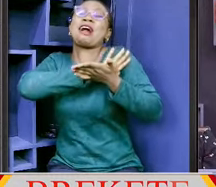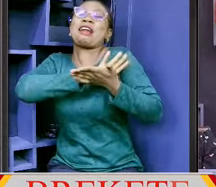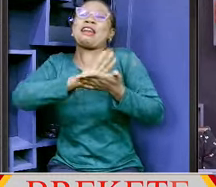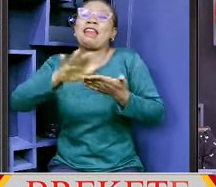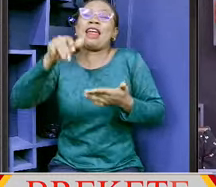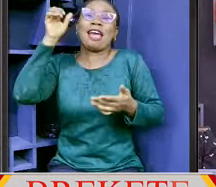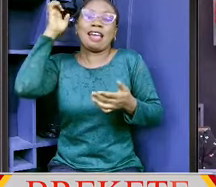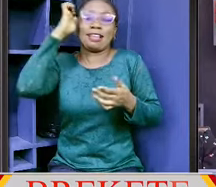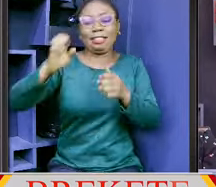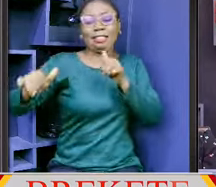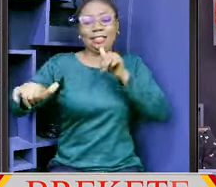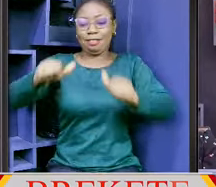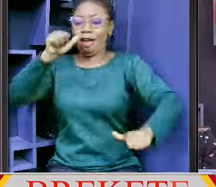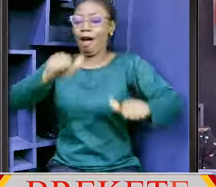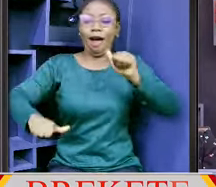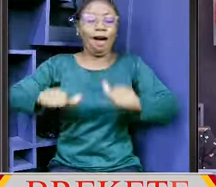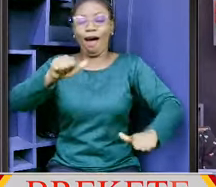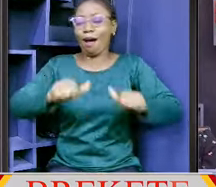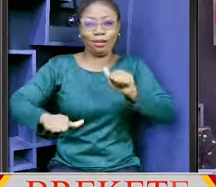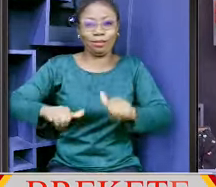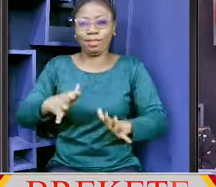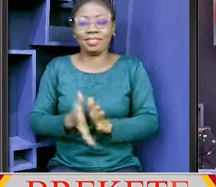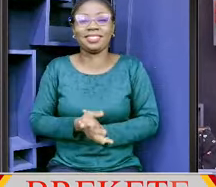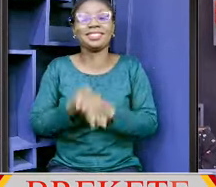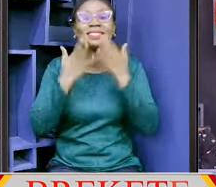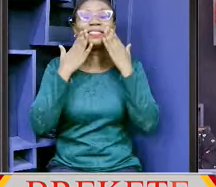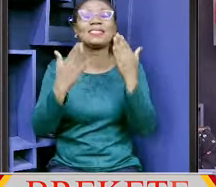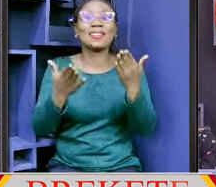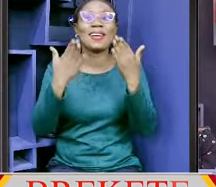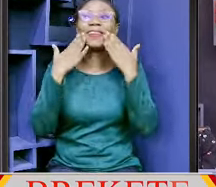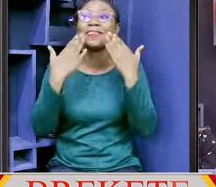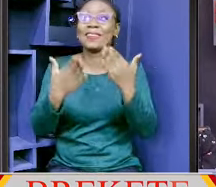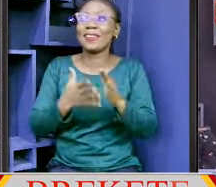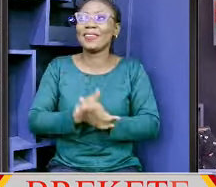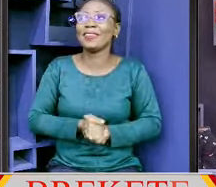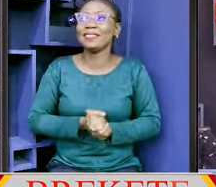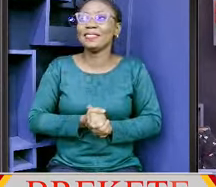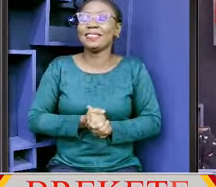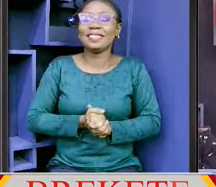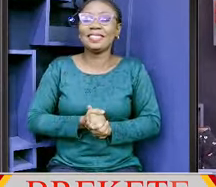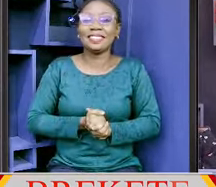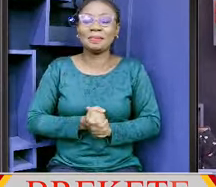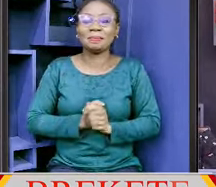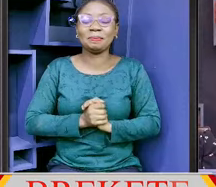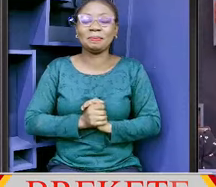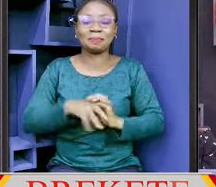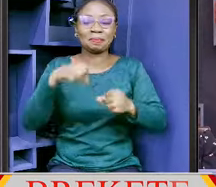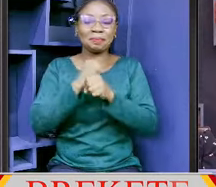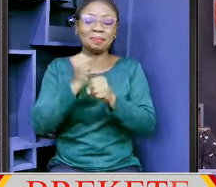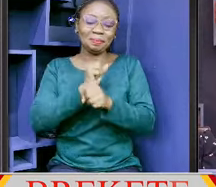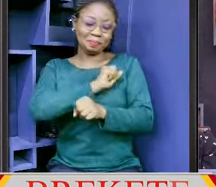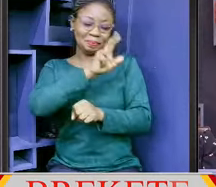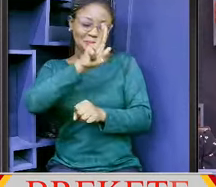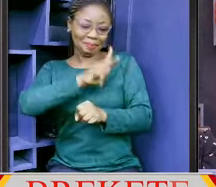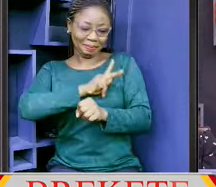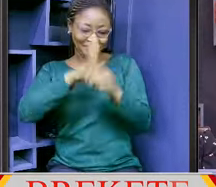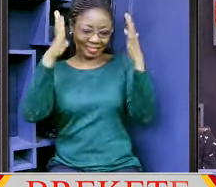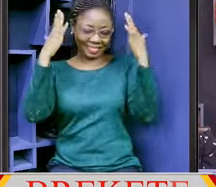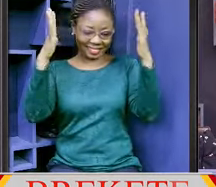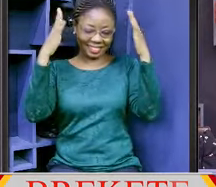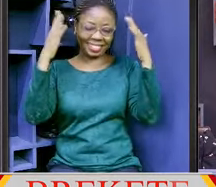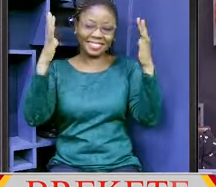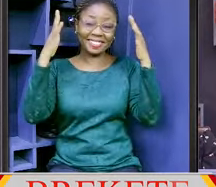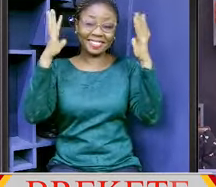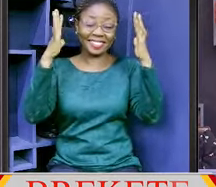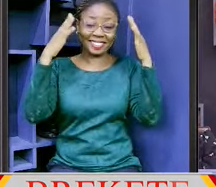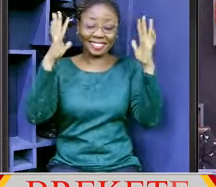down today. Yeah, thank you. Thank you. God bless you, sir. Thank you, Mama Destiny. Make we appreciate God Mama Destiny. God bless Amen. You.